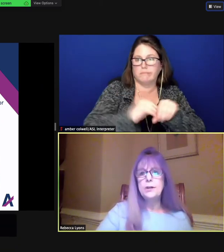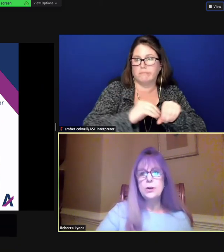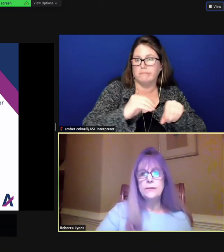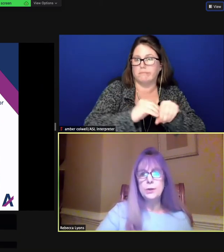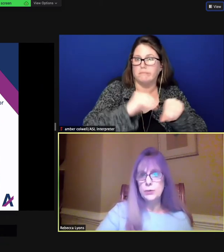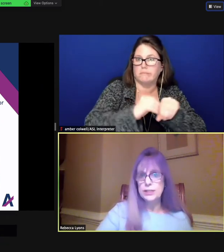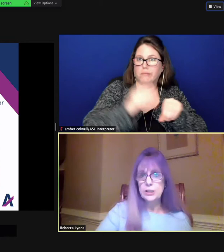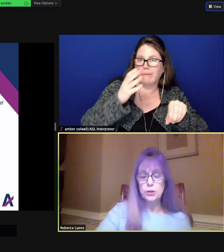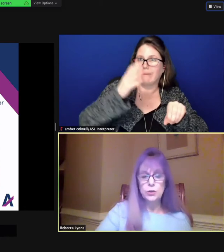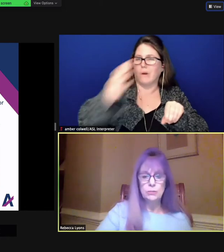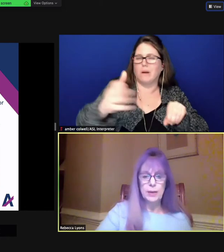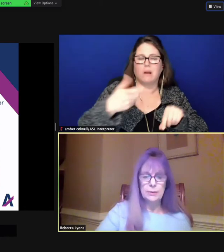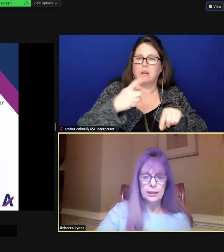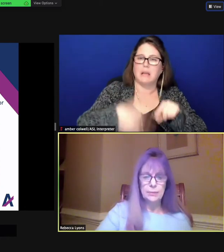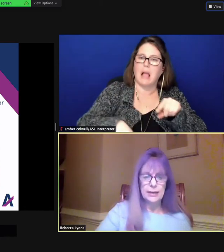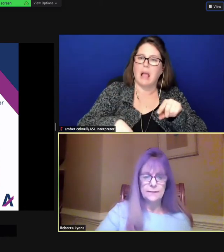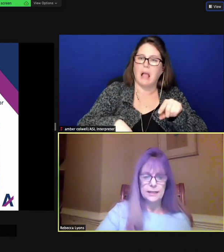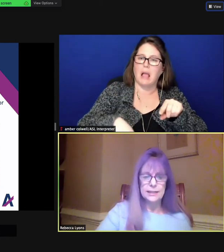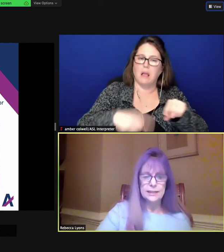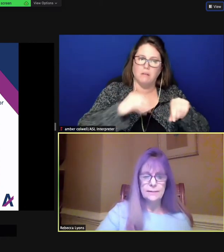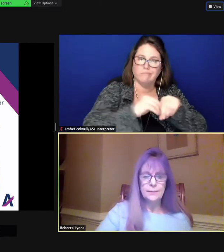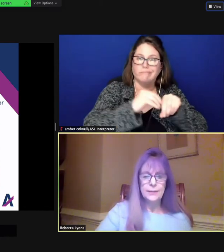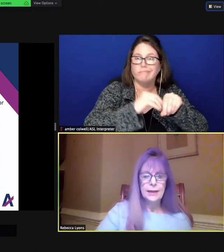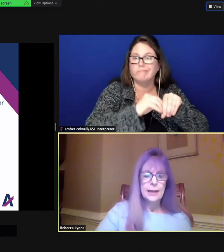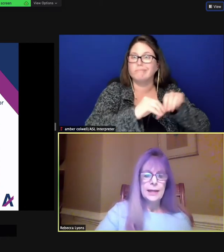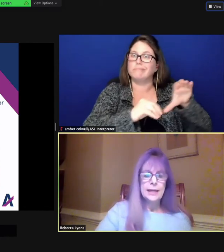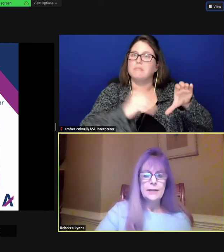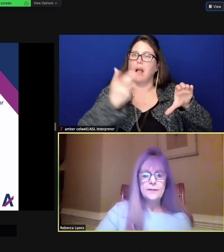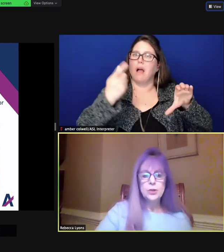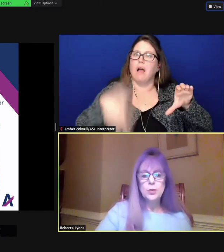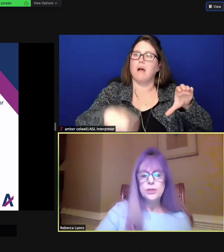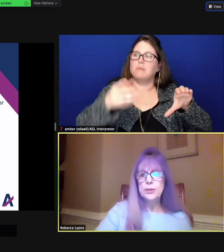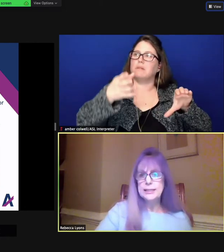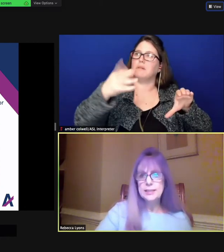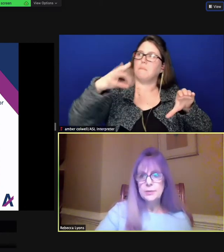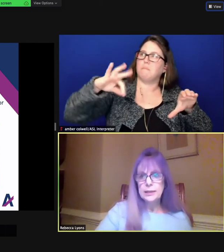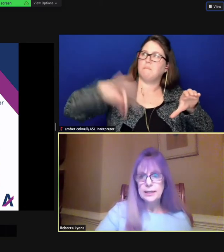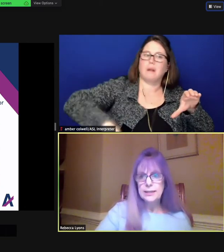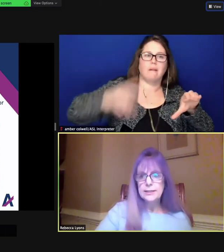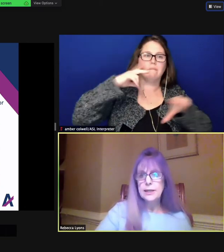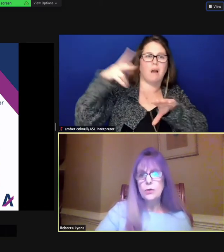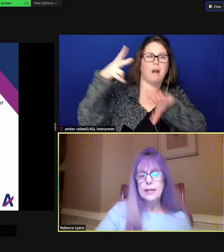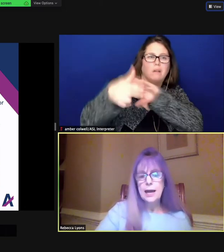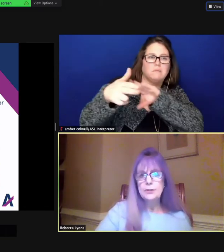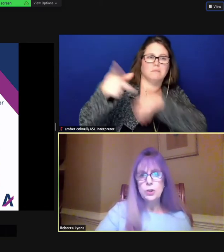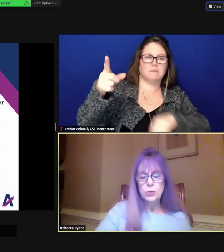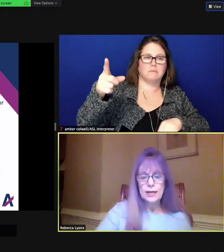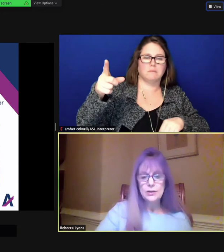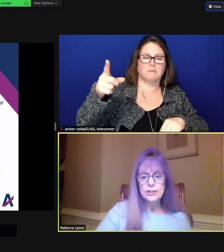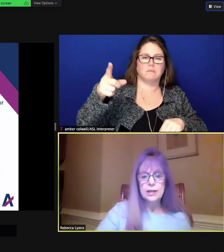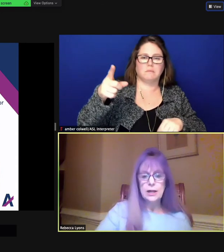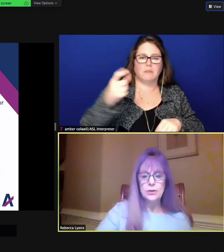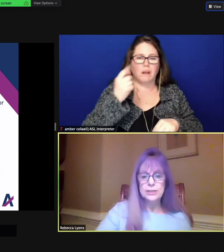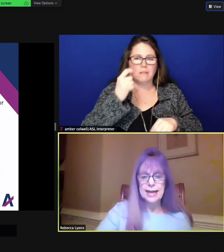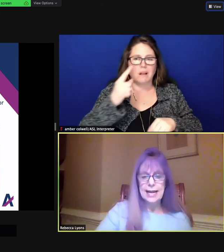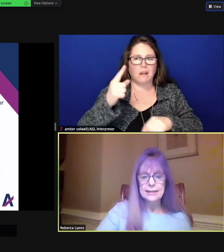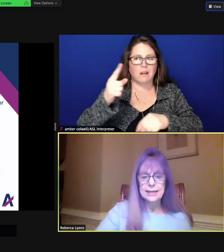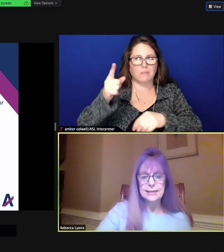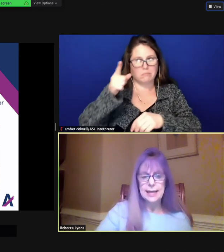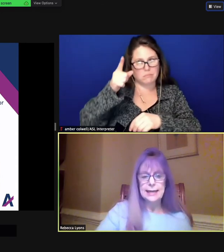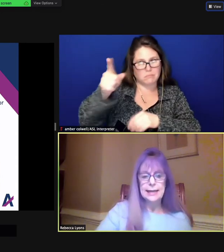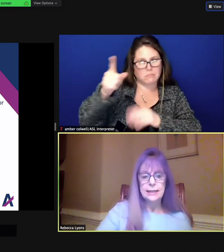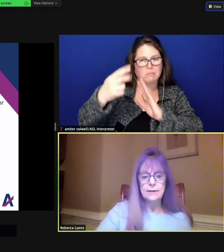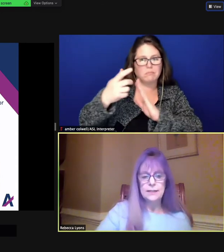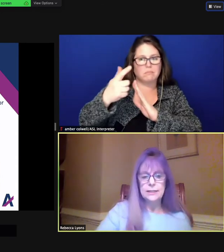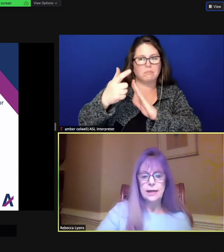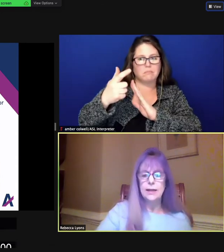a fear of losing certain public benefits. Individuals with disabilities can only have $2,000 in assets